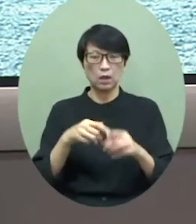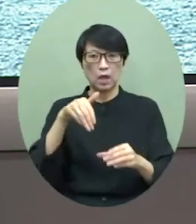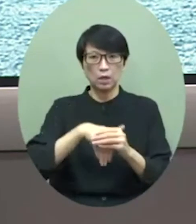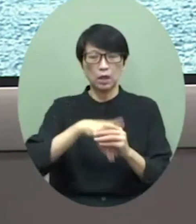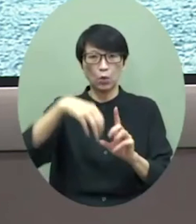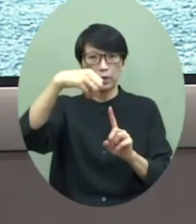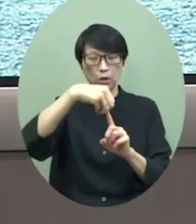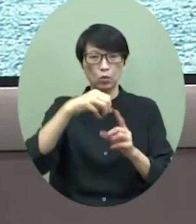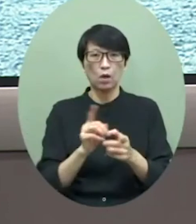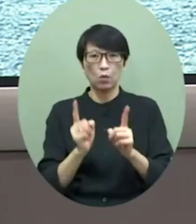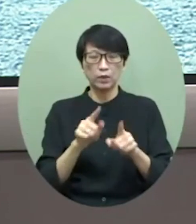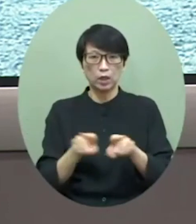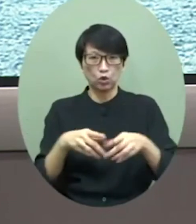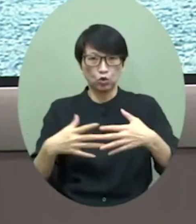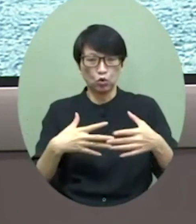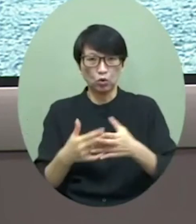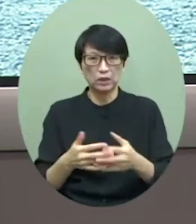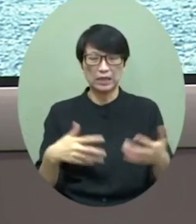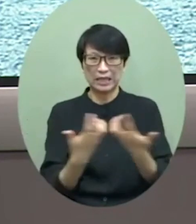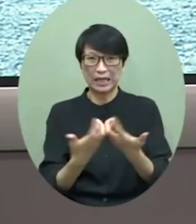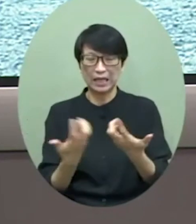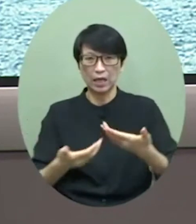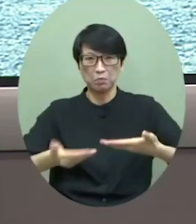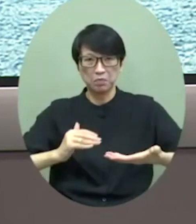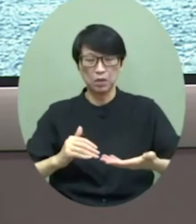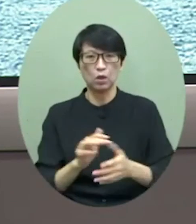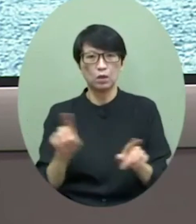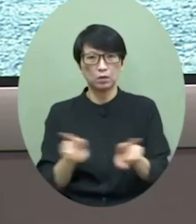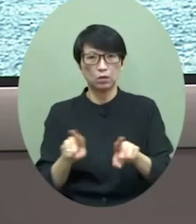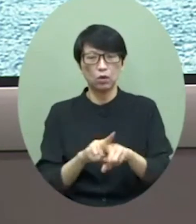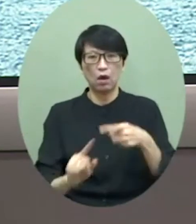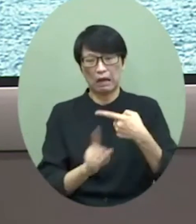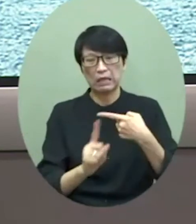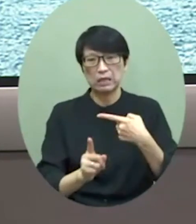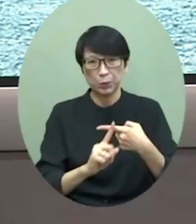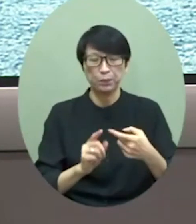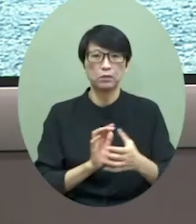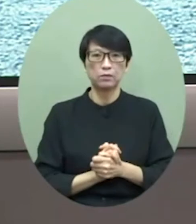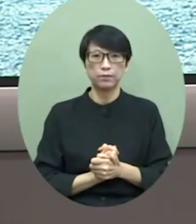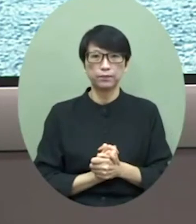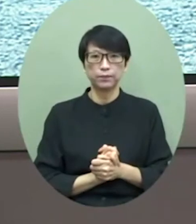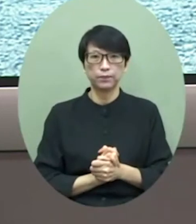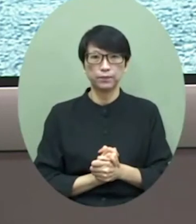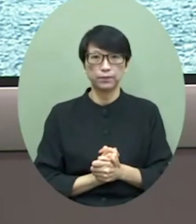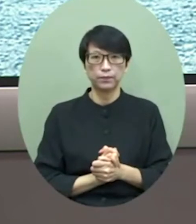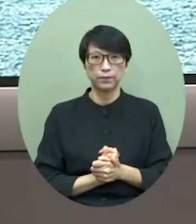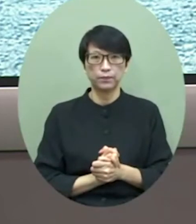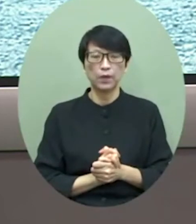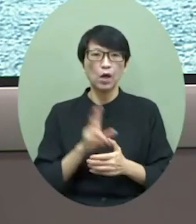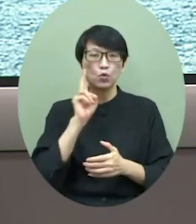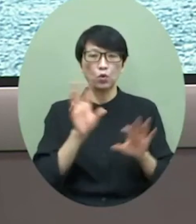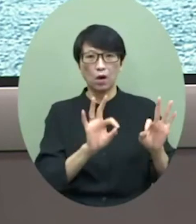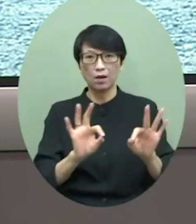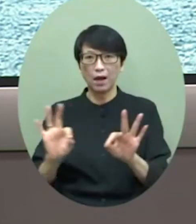and fair election. And also this could pose risk to the voters, the candidates, staff